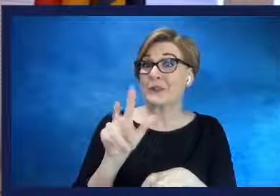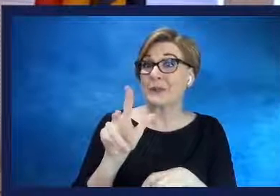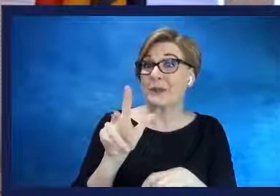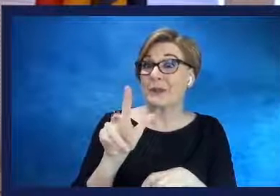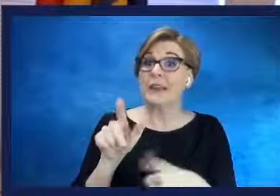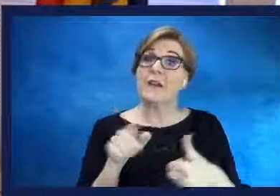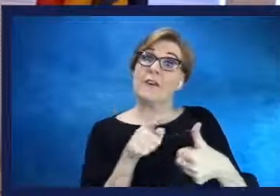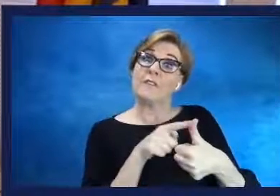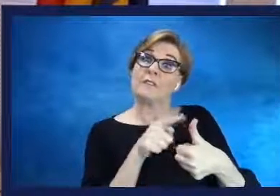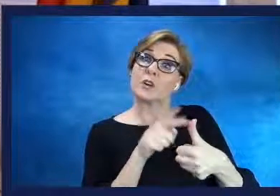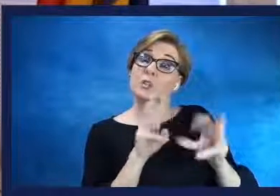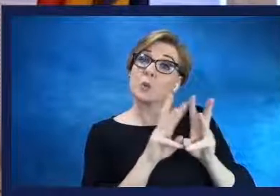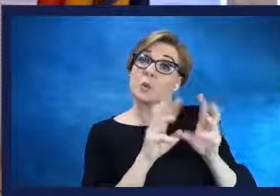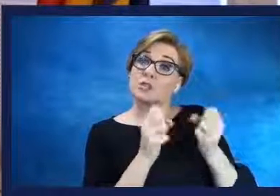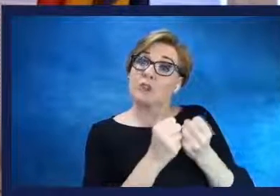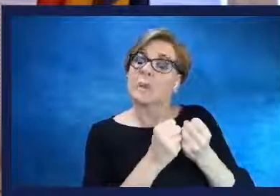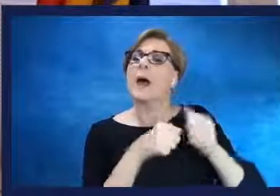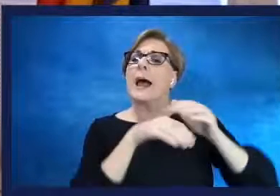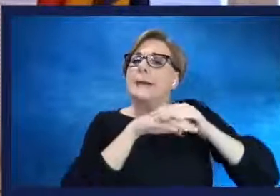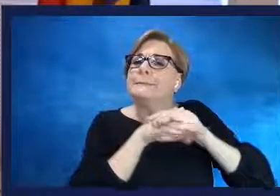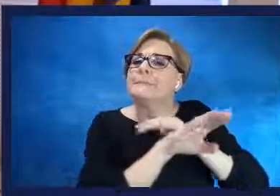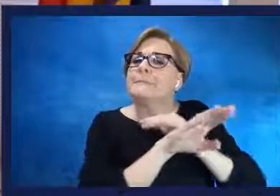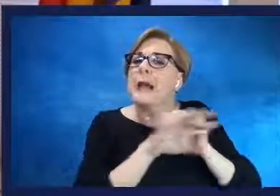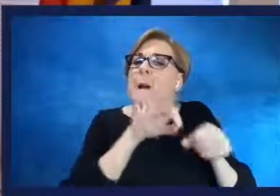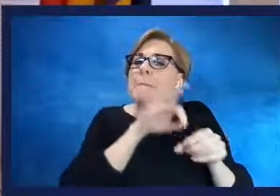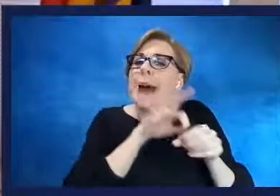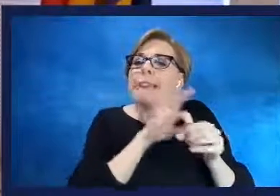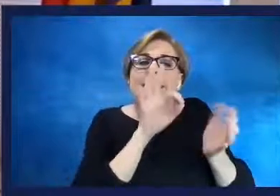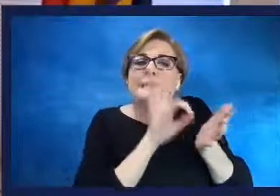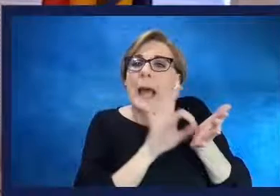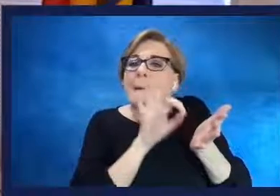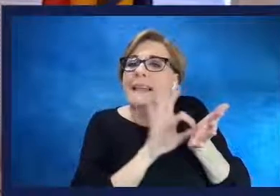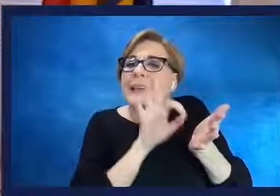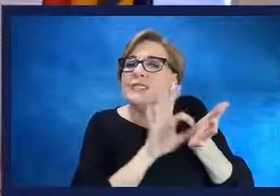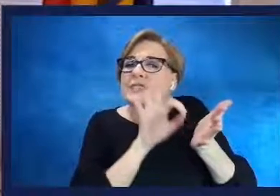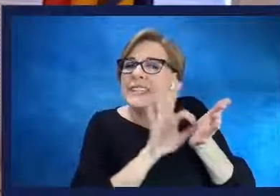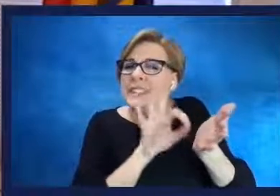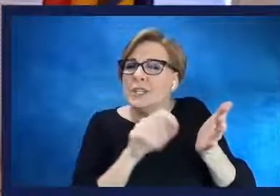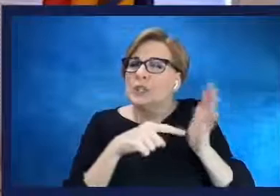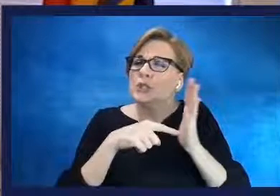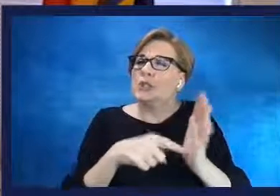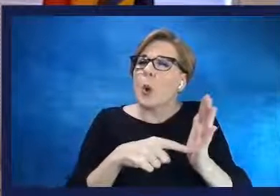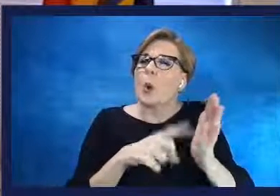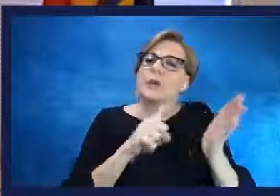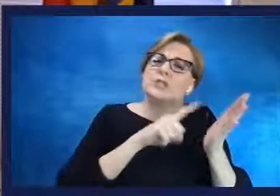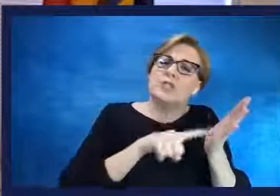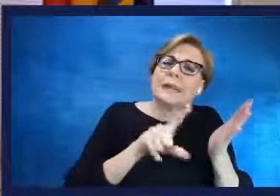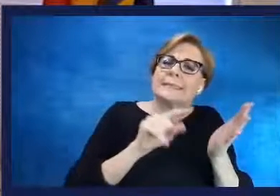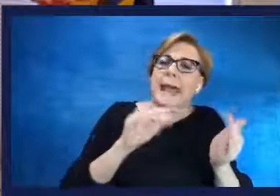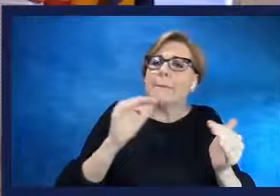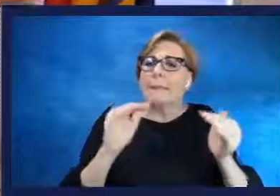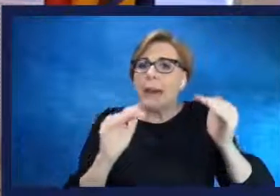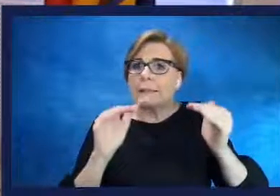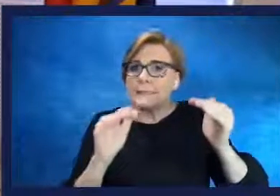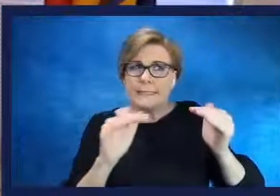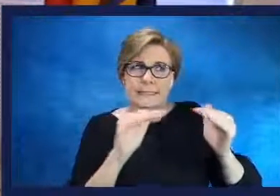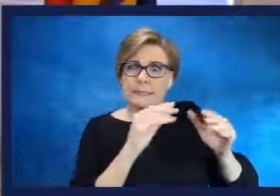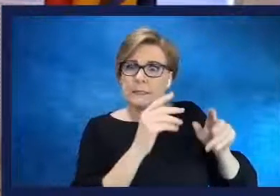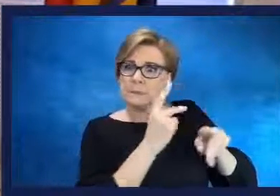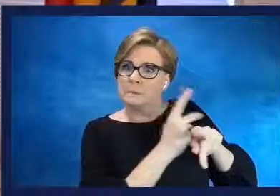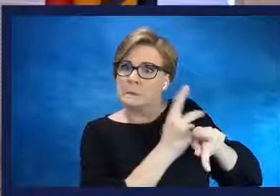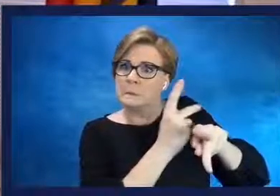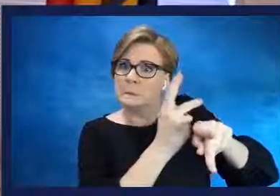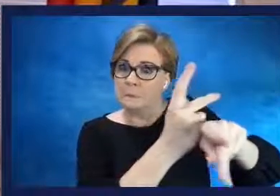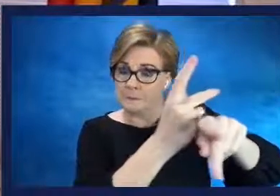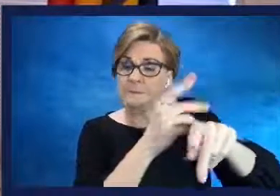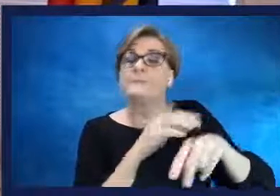went into our ballot tabulation center where we covered all the layers of checks and balances that we had throughout the central count environment. In our